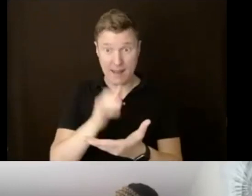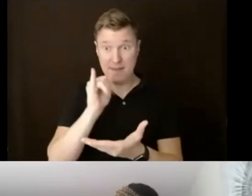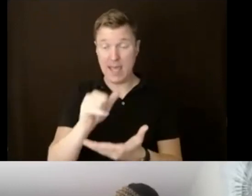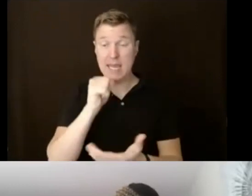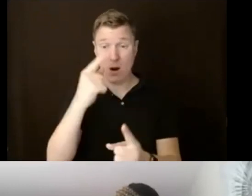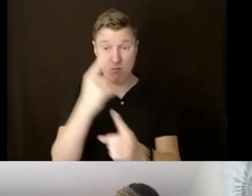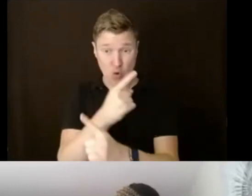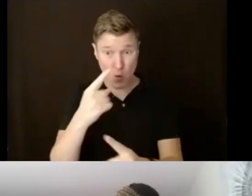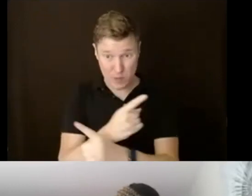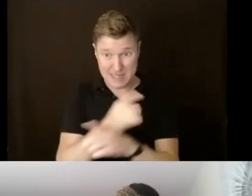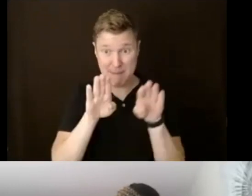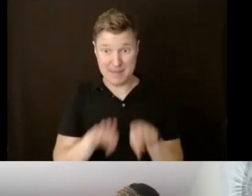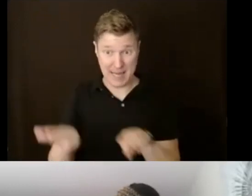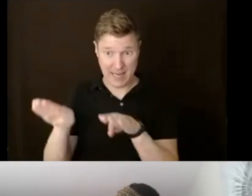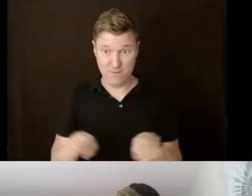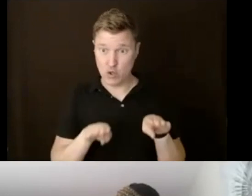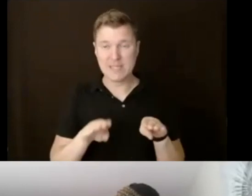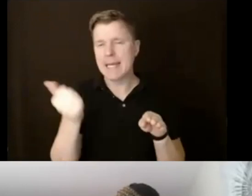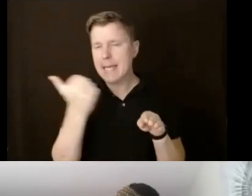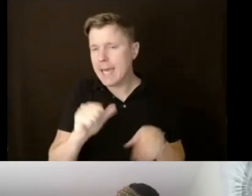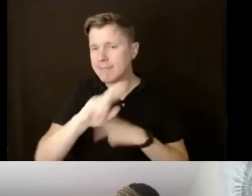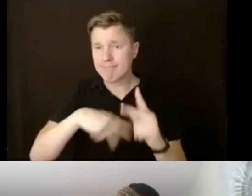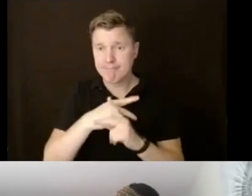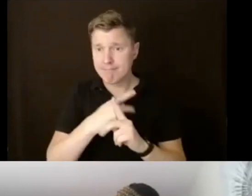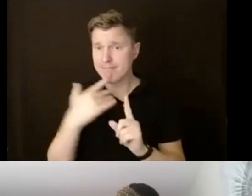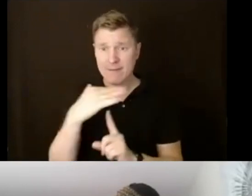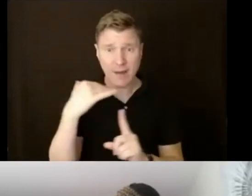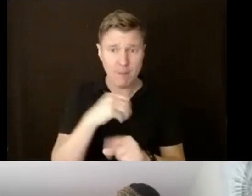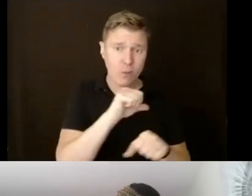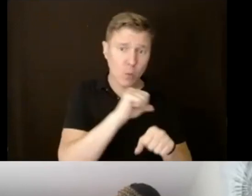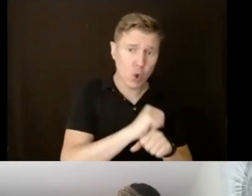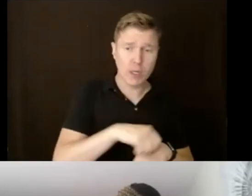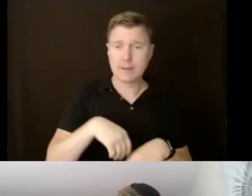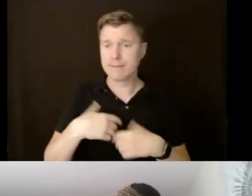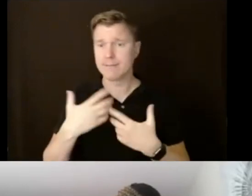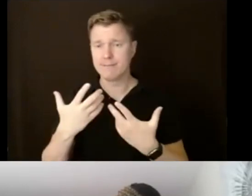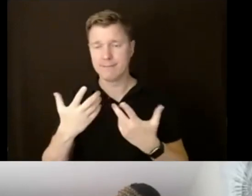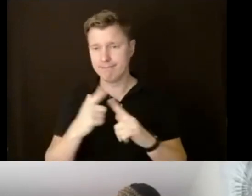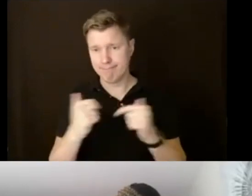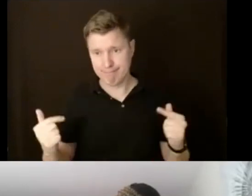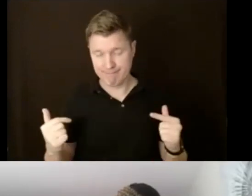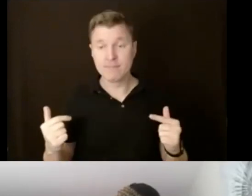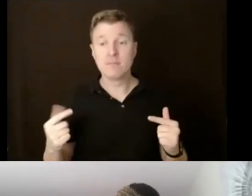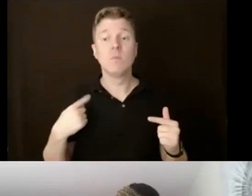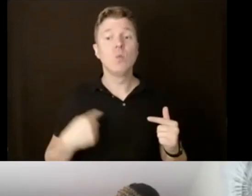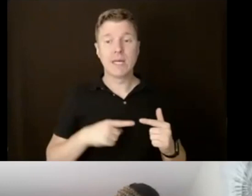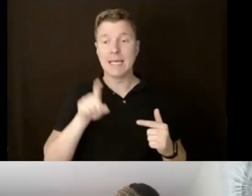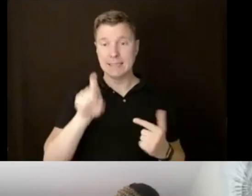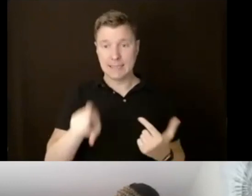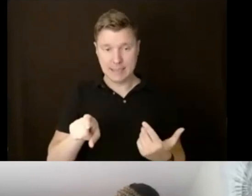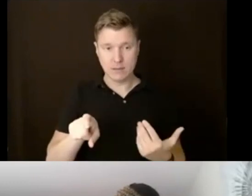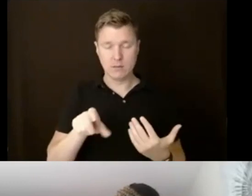sexually inappropriate behaviors in any kind of environment, work environment, etc., that we have to take